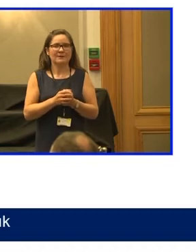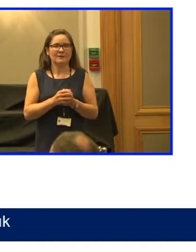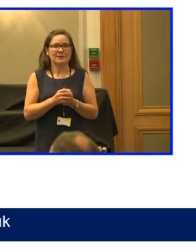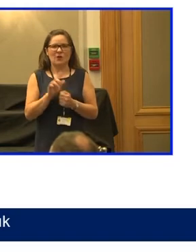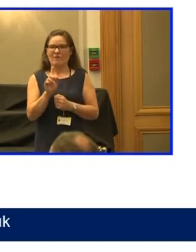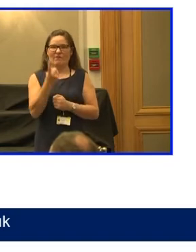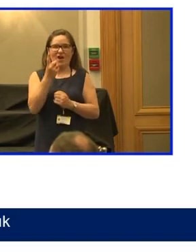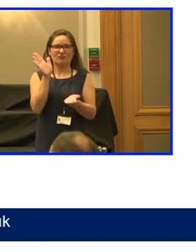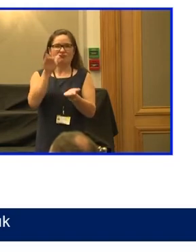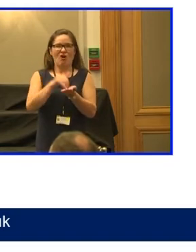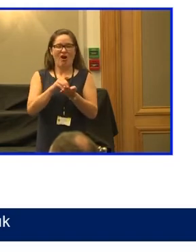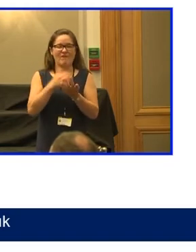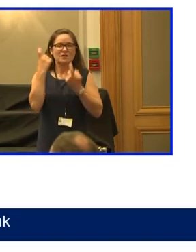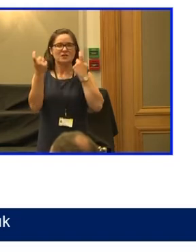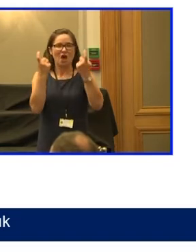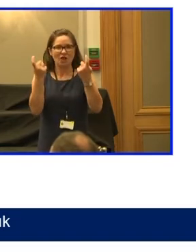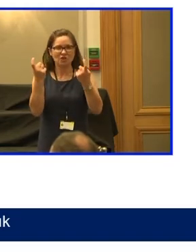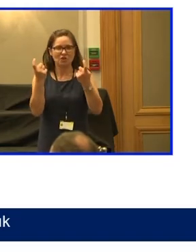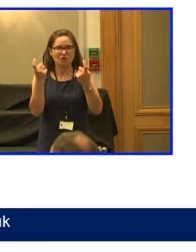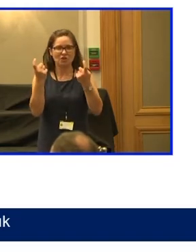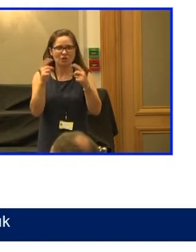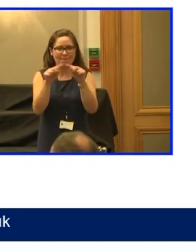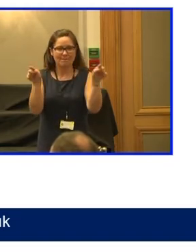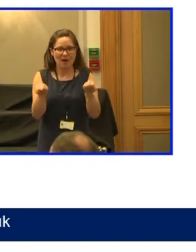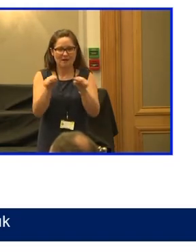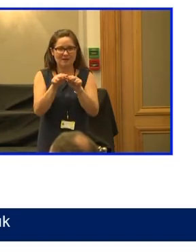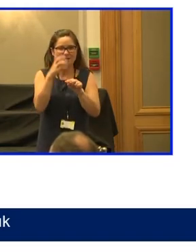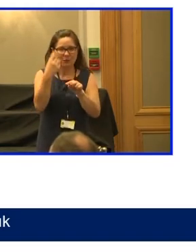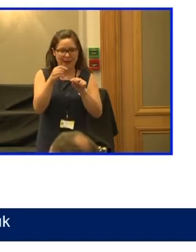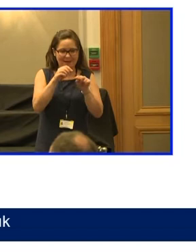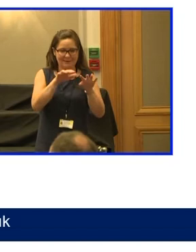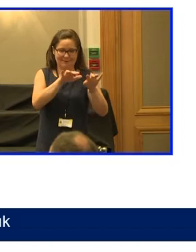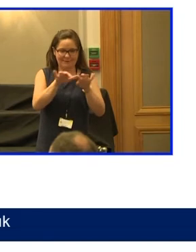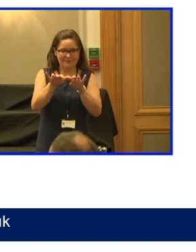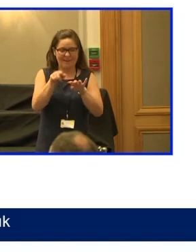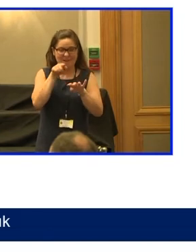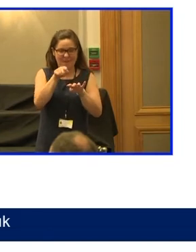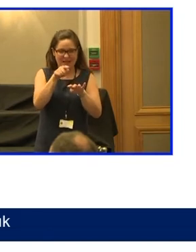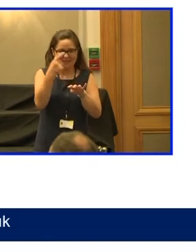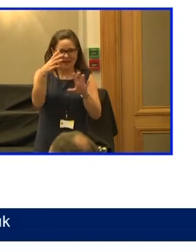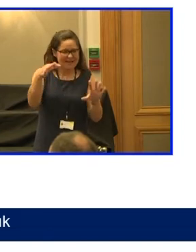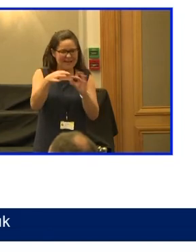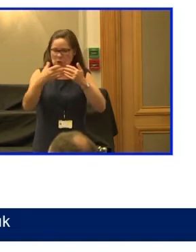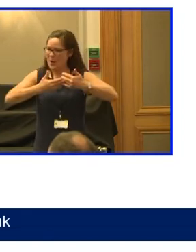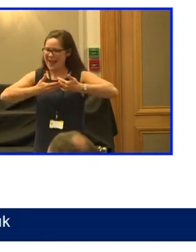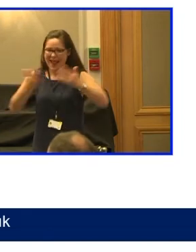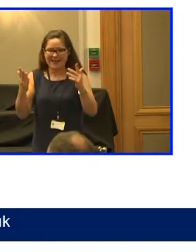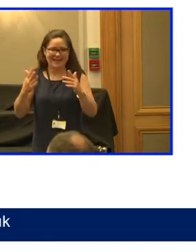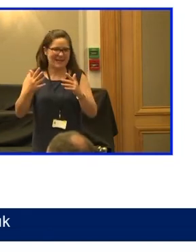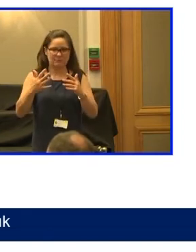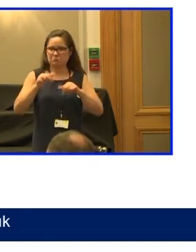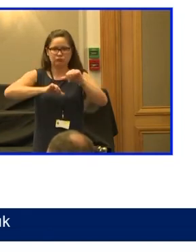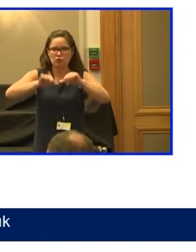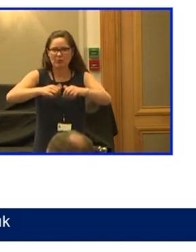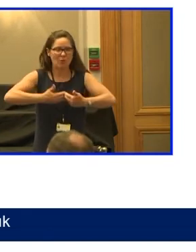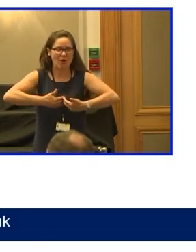what's beautiful about Windows is it's the entry point to any program, setting, or anything you want. So let's just say, for example,